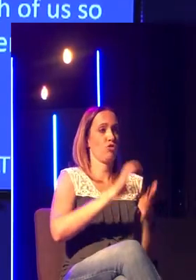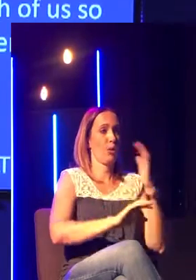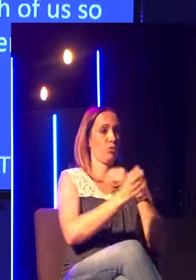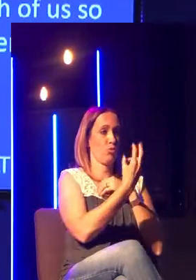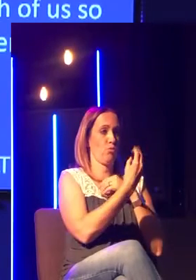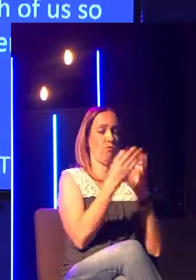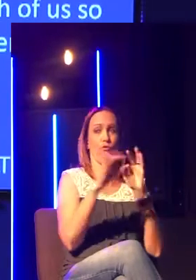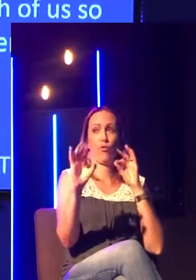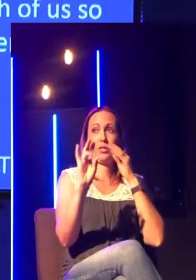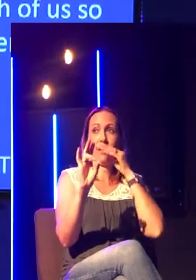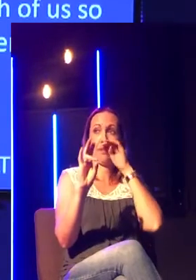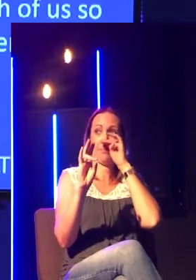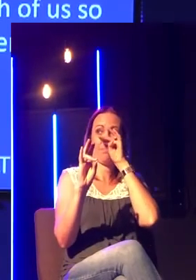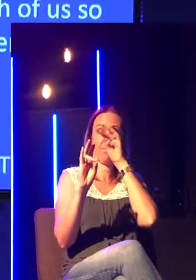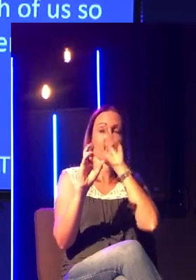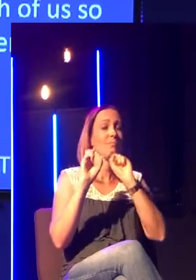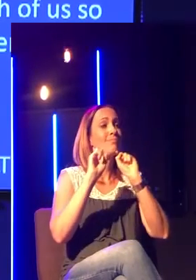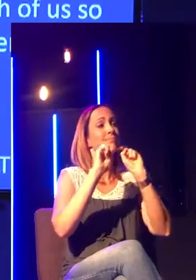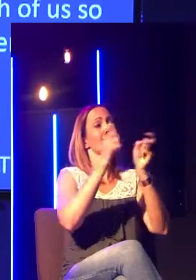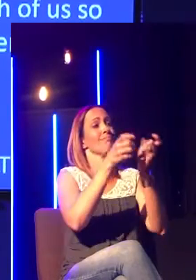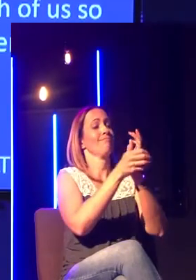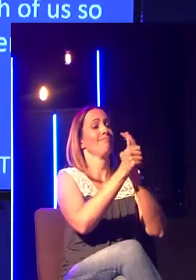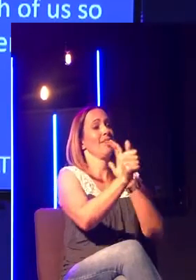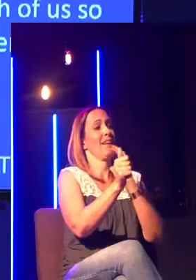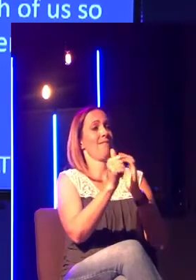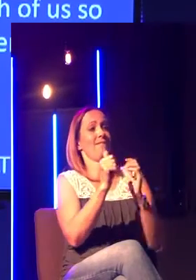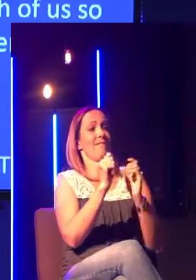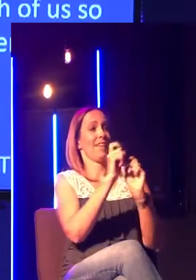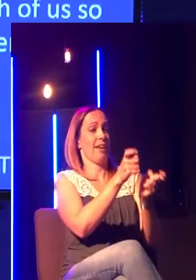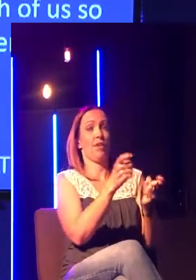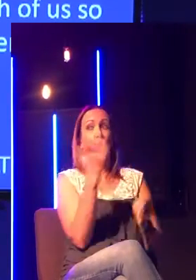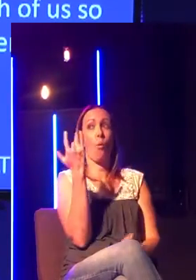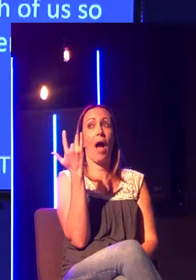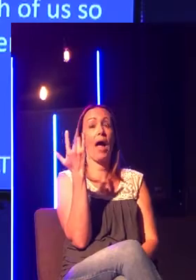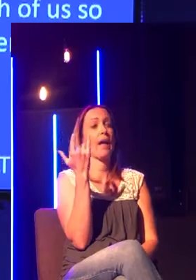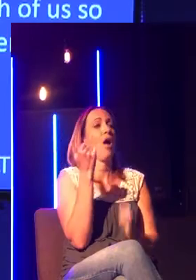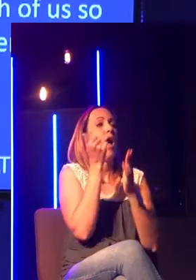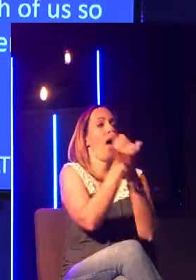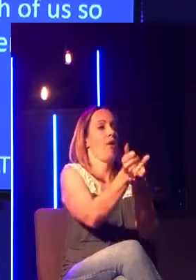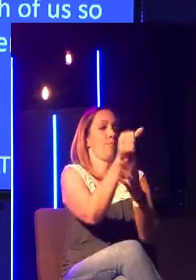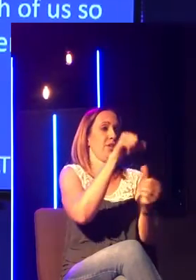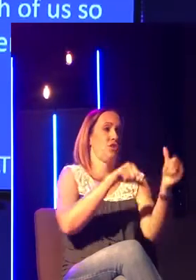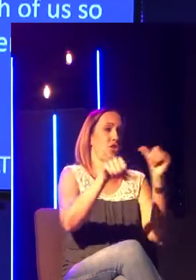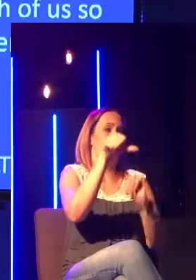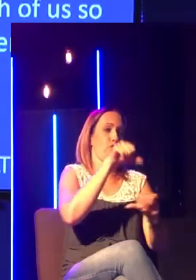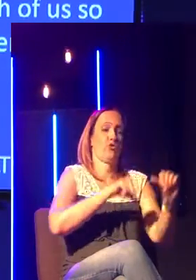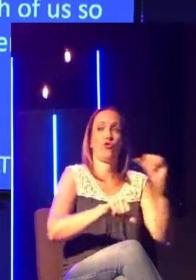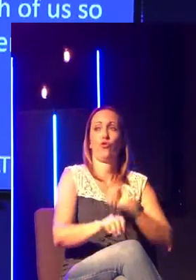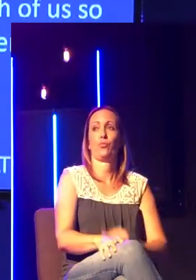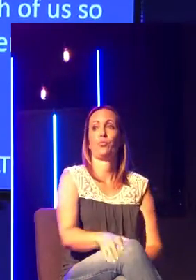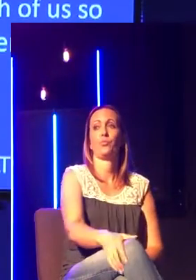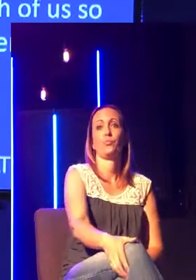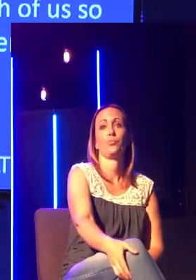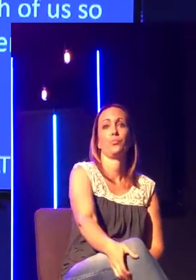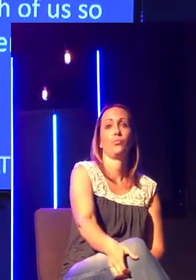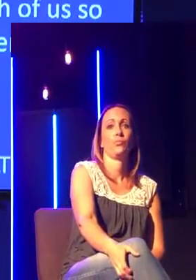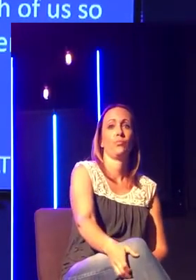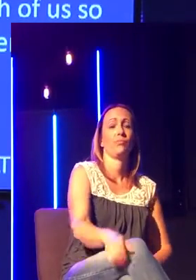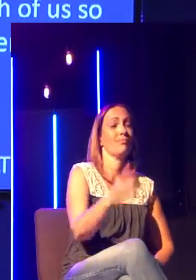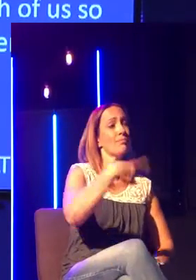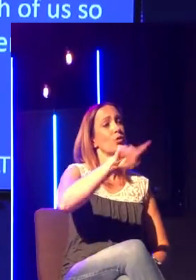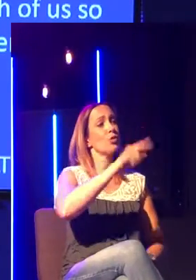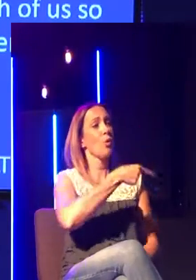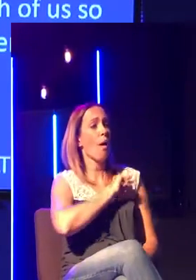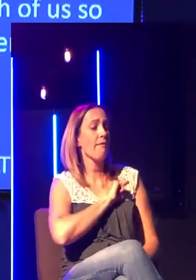us so we can help each other. We're given a gift so that we can help each other. You're qualified to do whatever